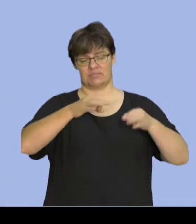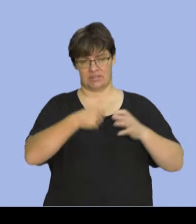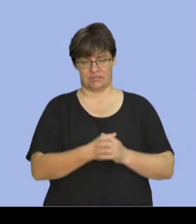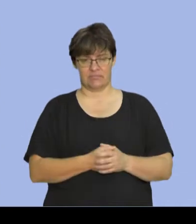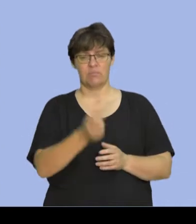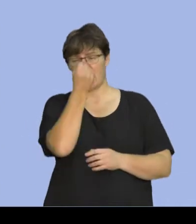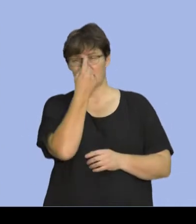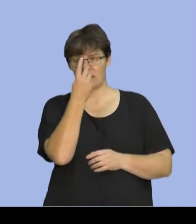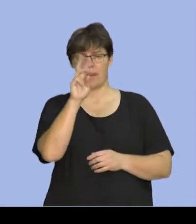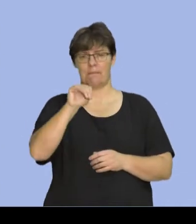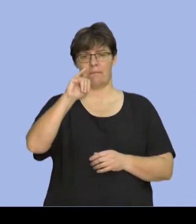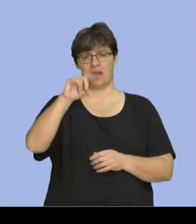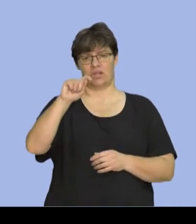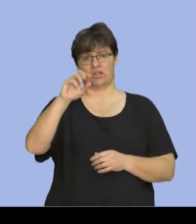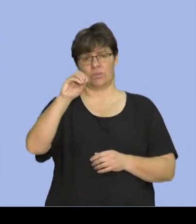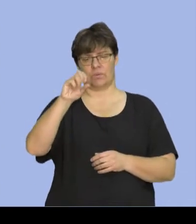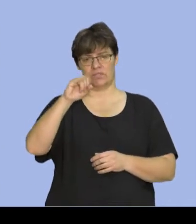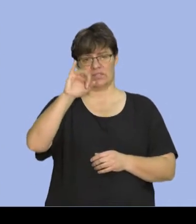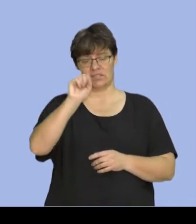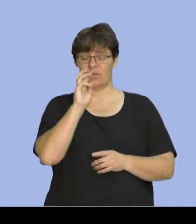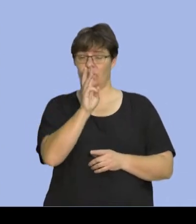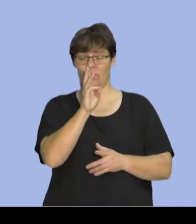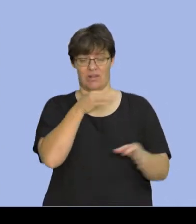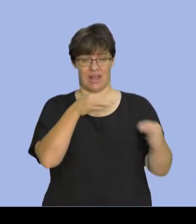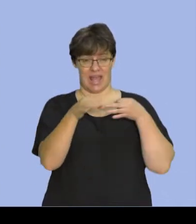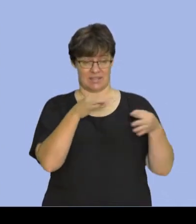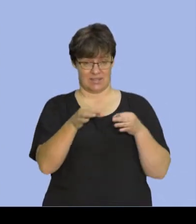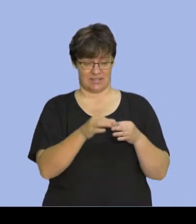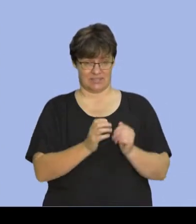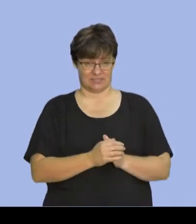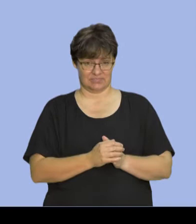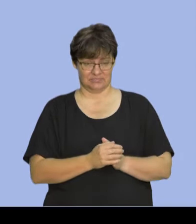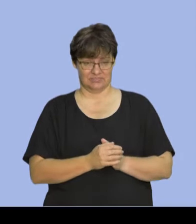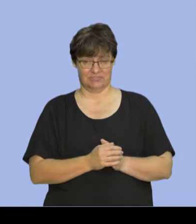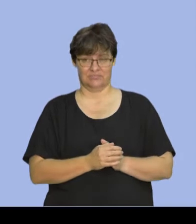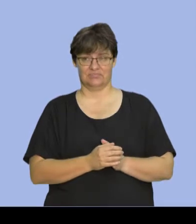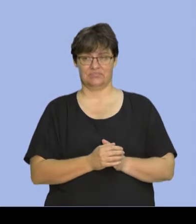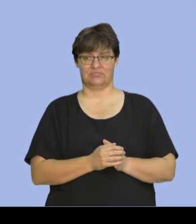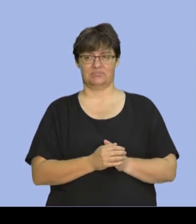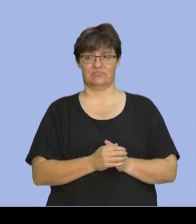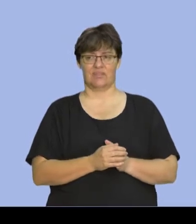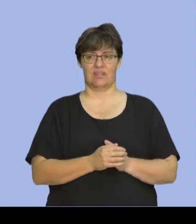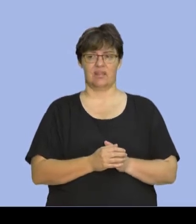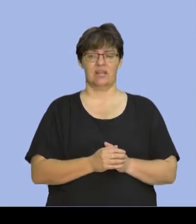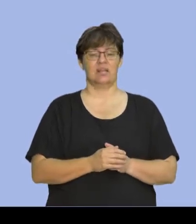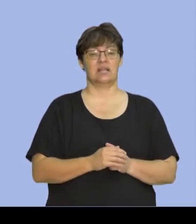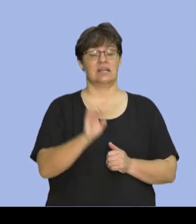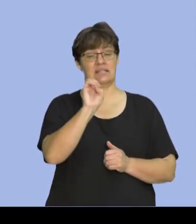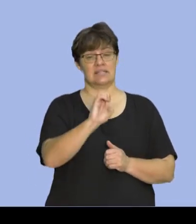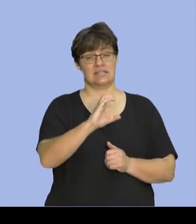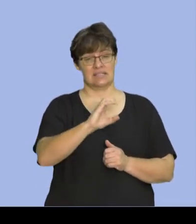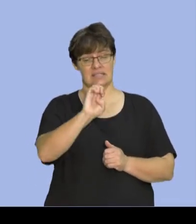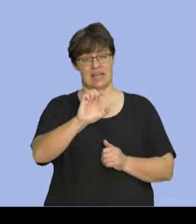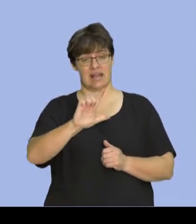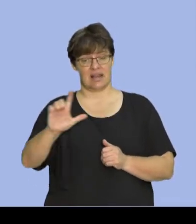need to understand what mitosis is, and we're going to unpack that in the first few slides. We're going to refer to the